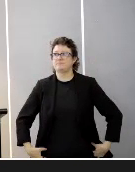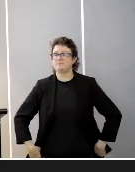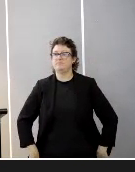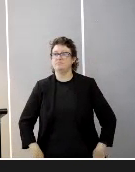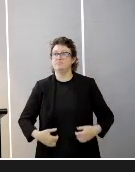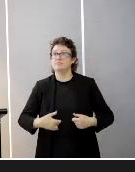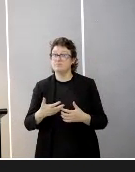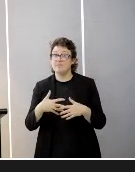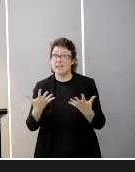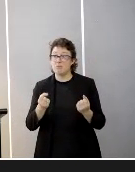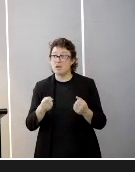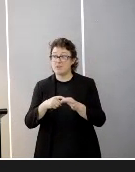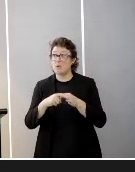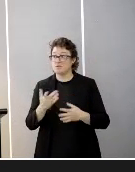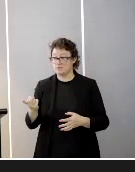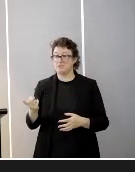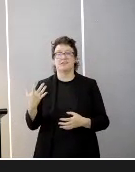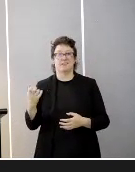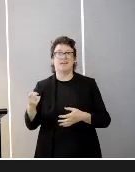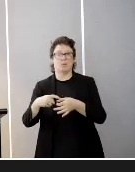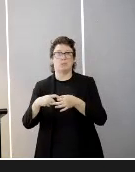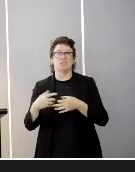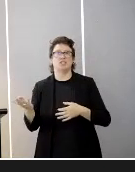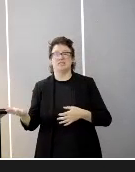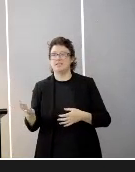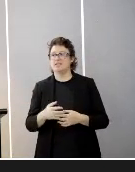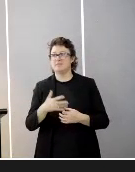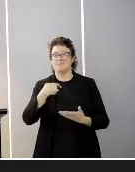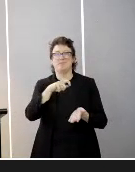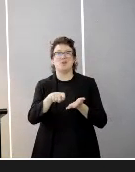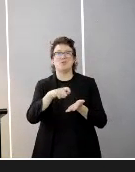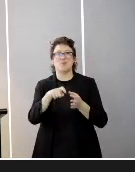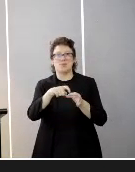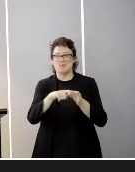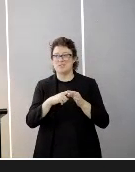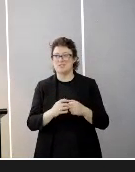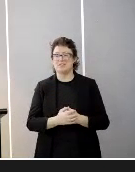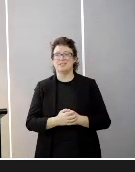Does anyone have any questions? Oh, yes, I have a question. Great. I wrote it down. Thank you.